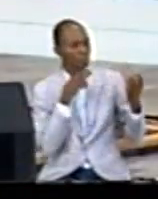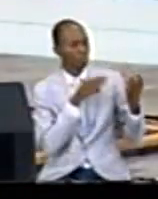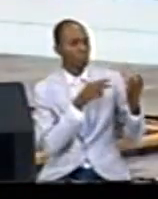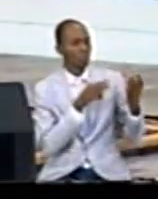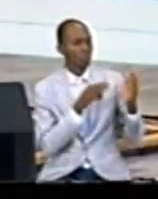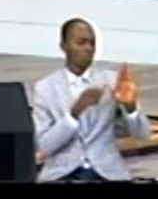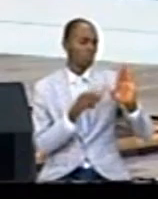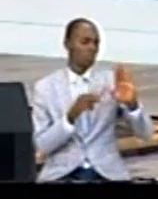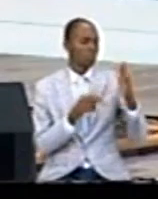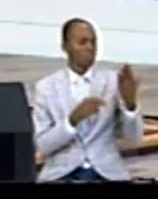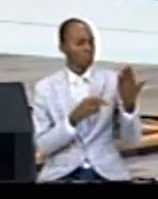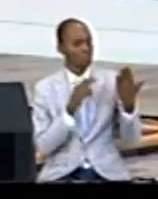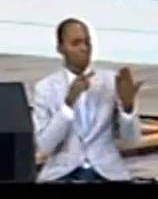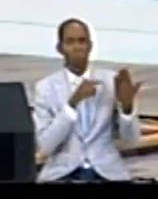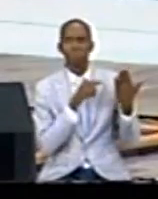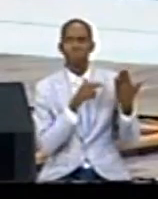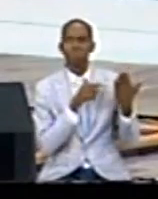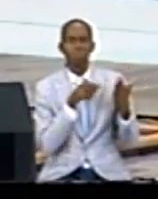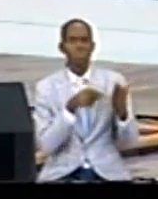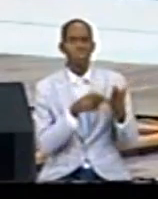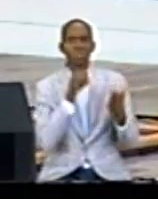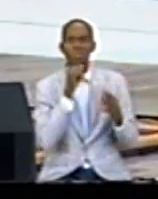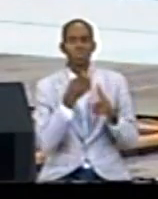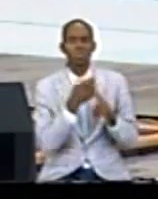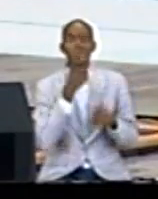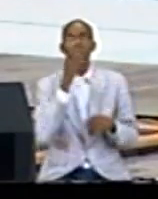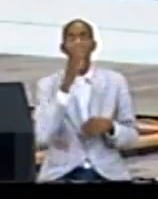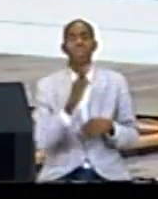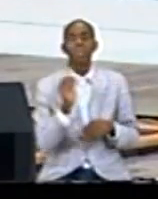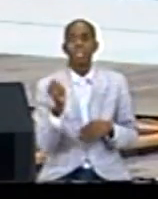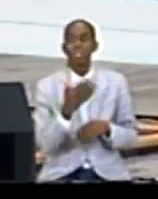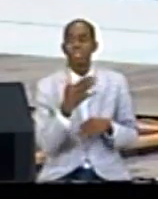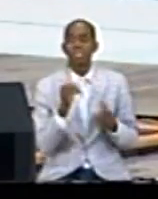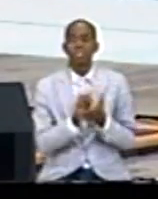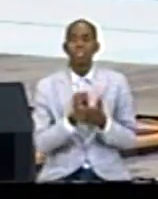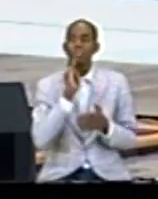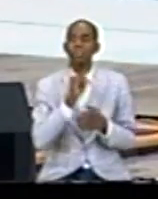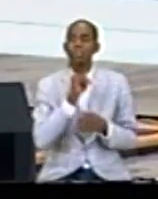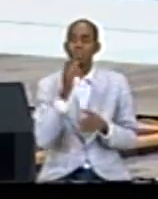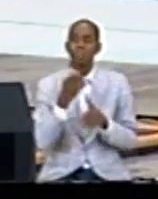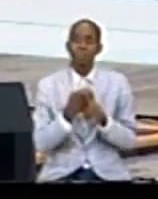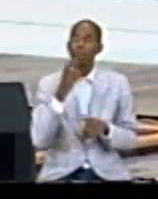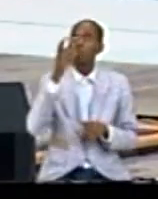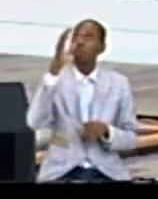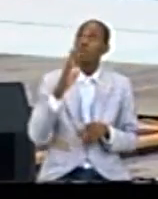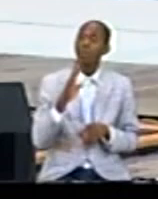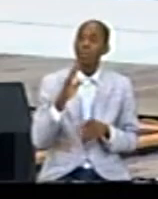and back. This is not of God. Anything not of God is of,